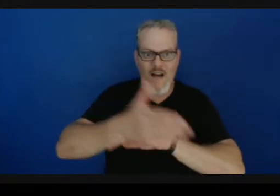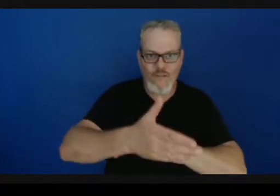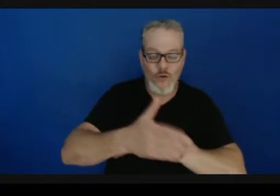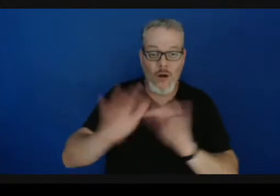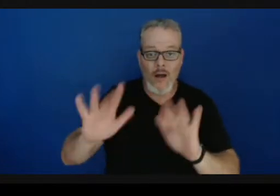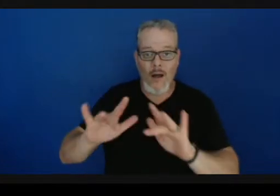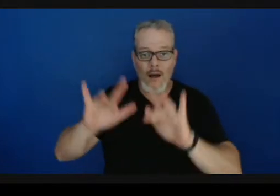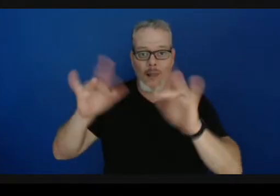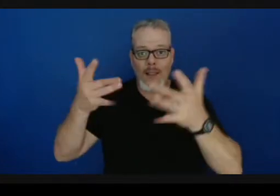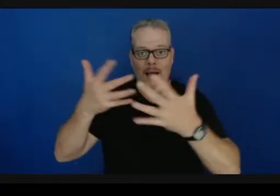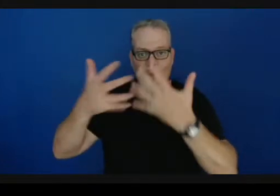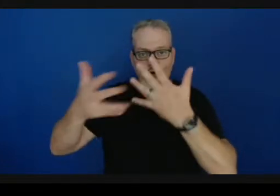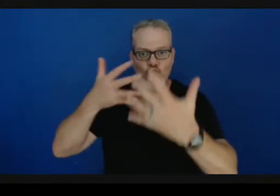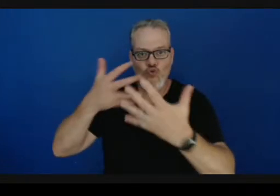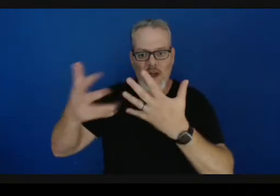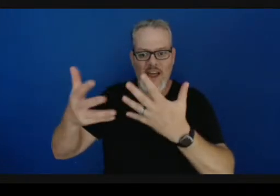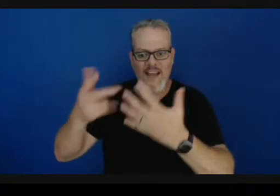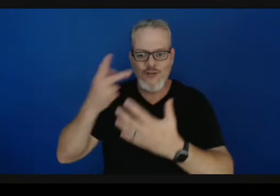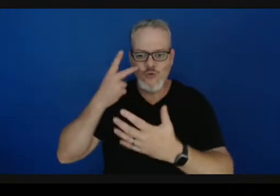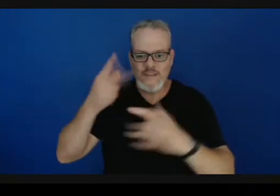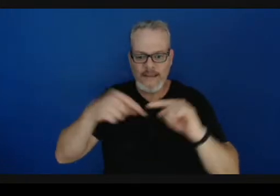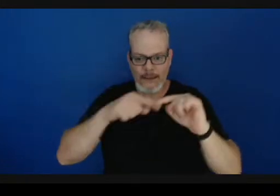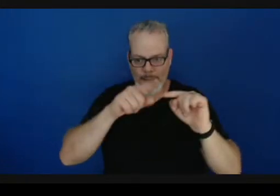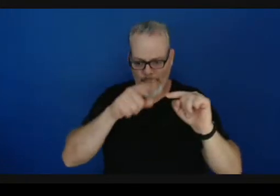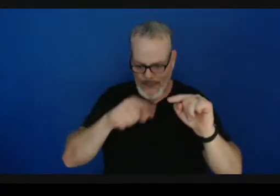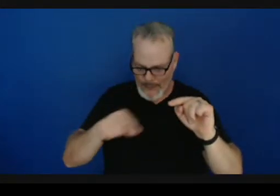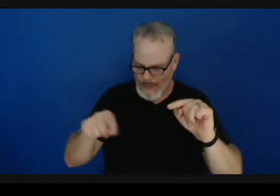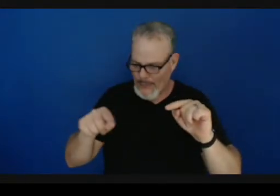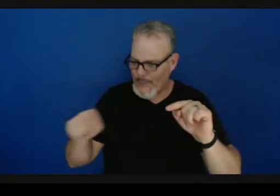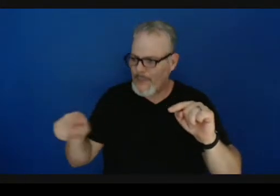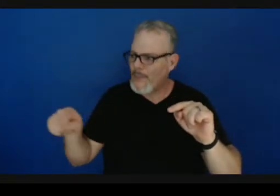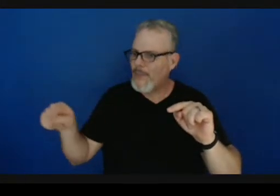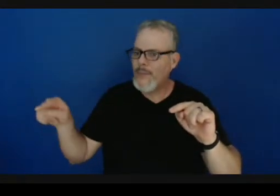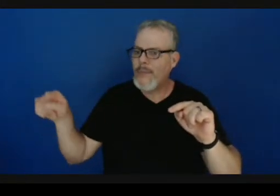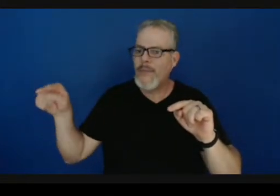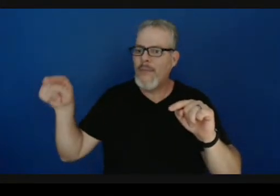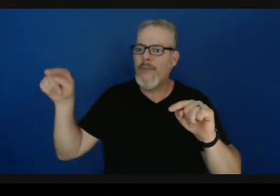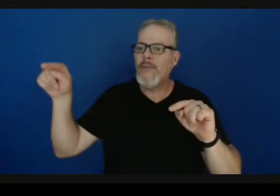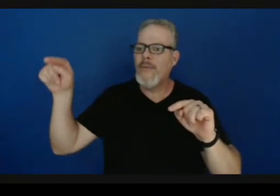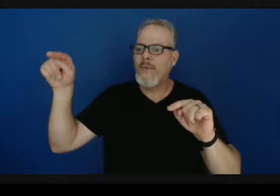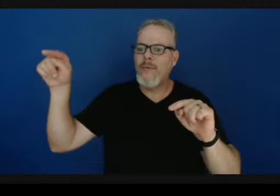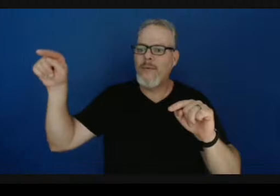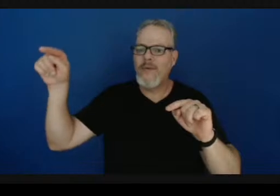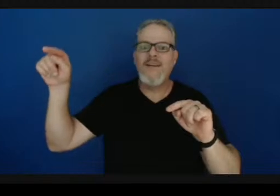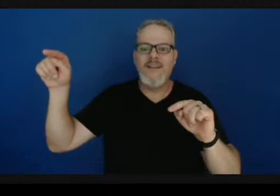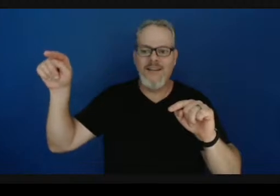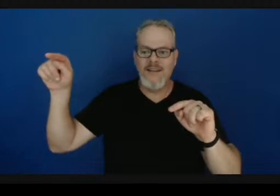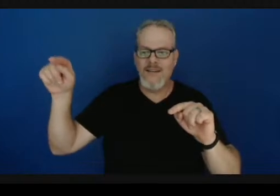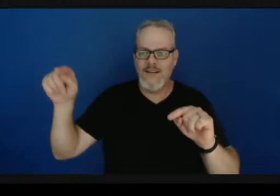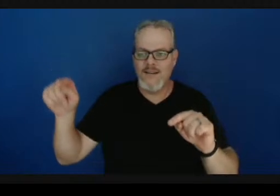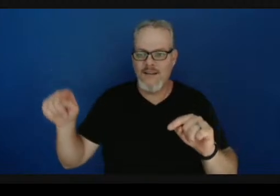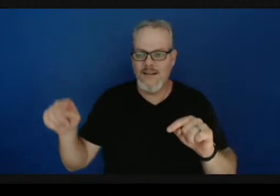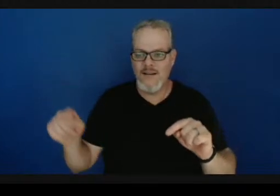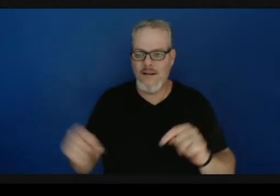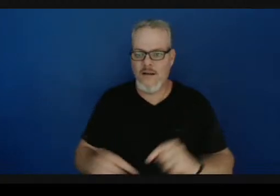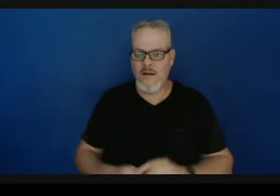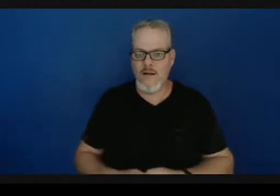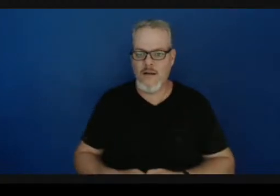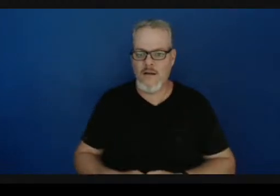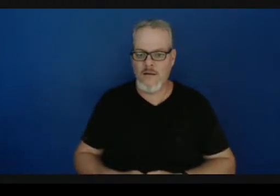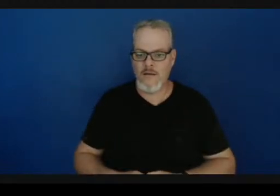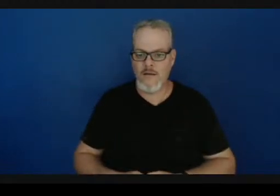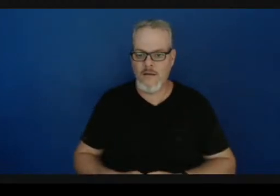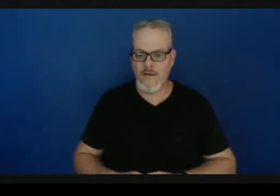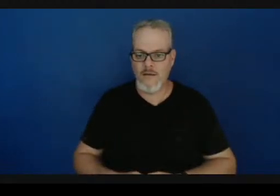lava filled the caldera. You can see all the way to the edge down here. One of these areas like that. If I pull it back, you'll